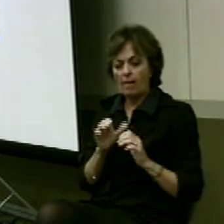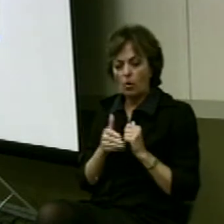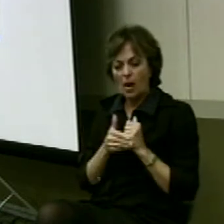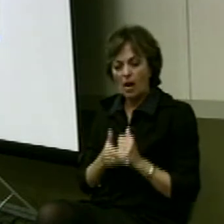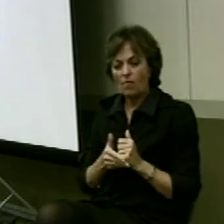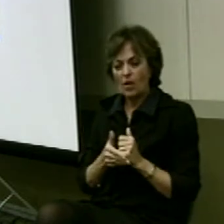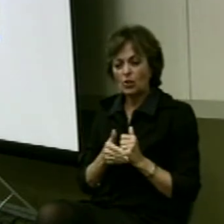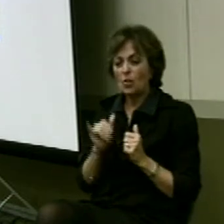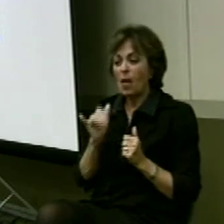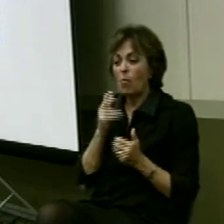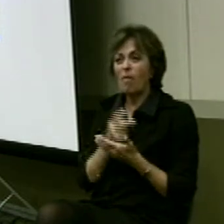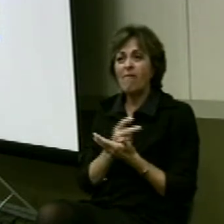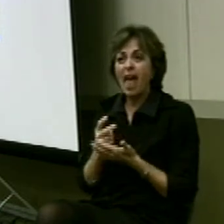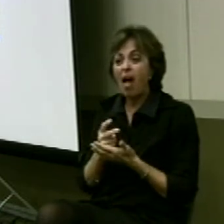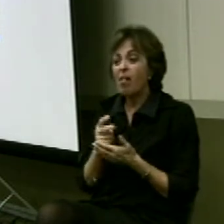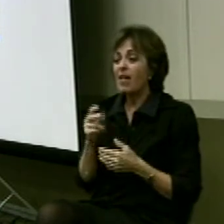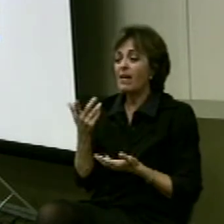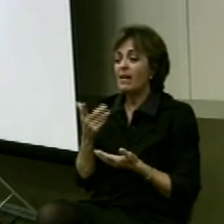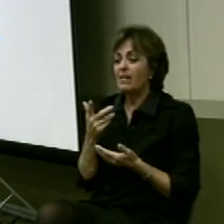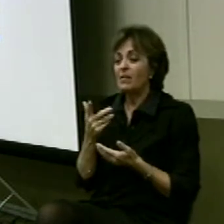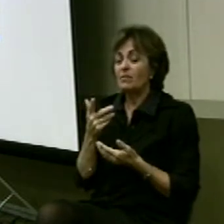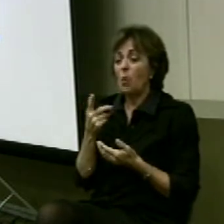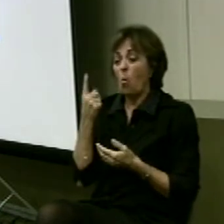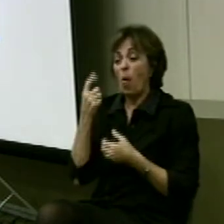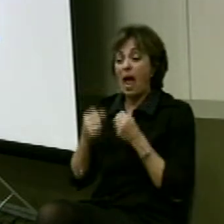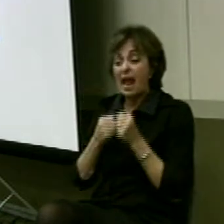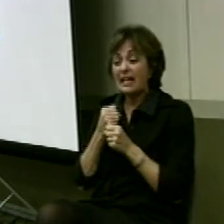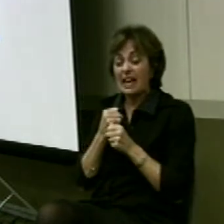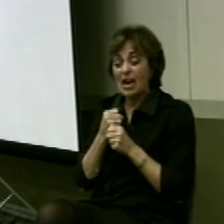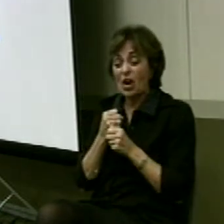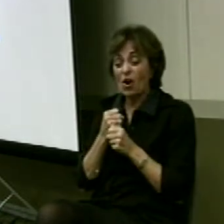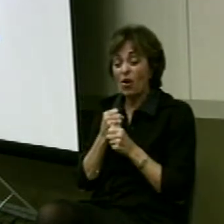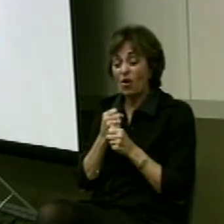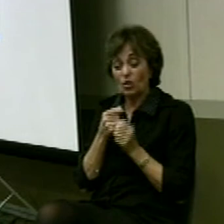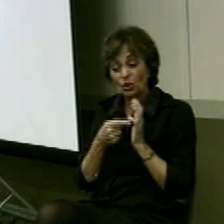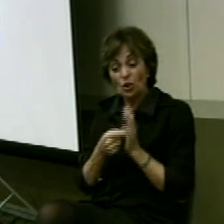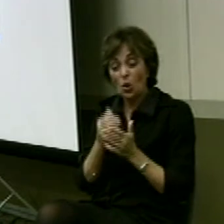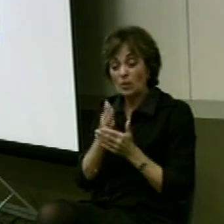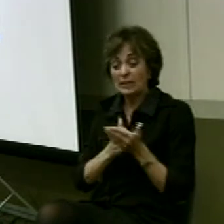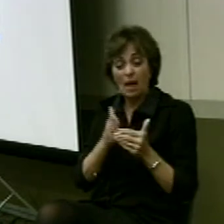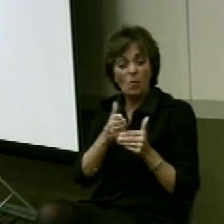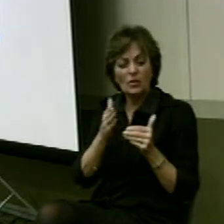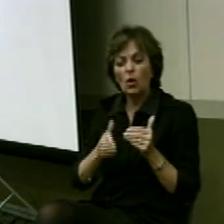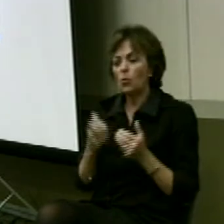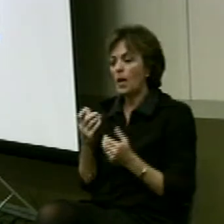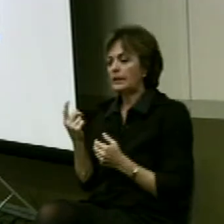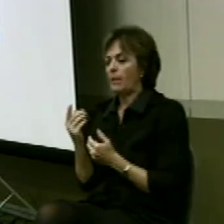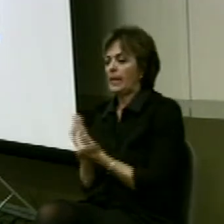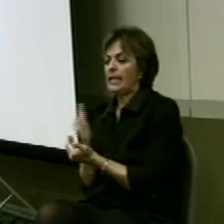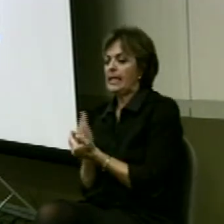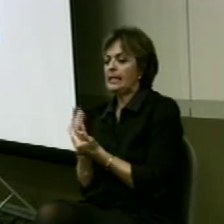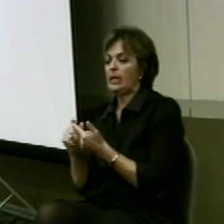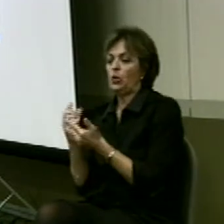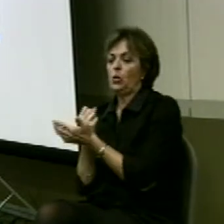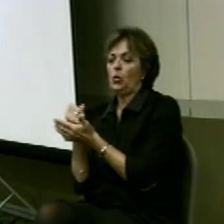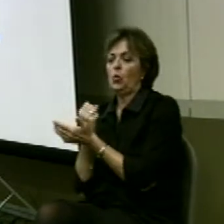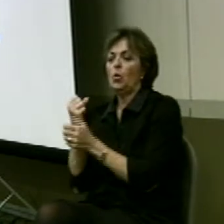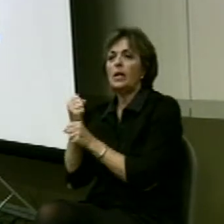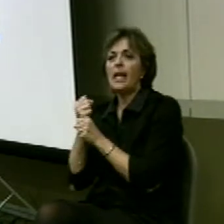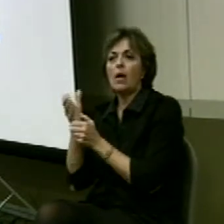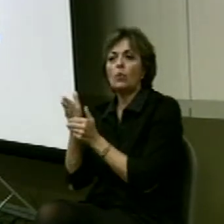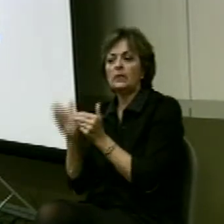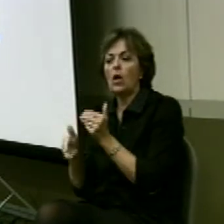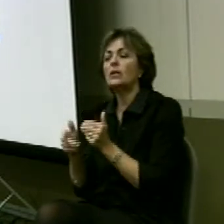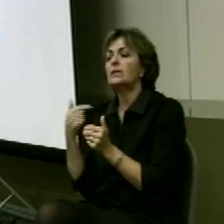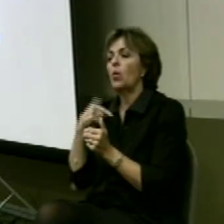you don't want to start out with a behavior intervention that's going to be a failure and take a year to show some results. You want to show something that's going to be